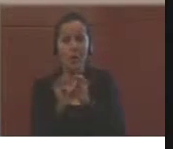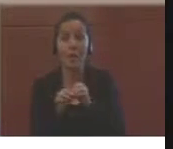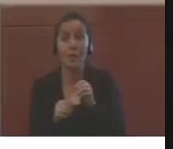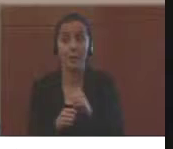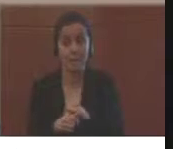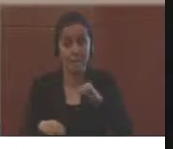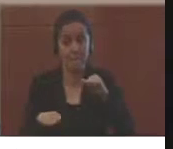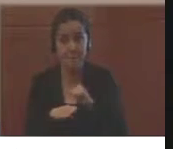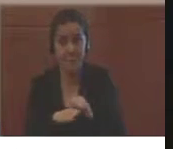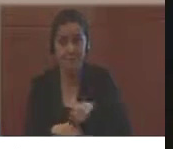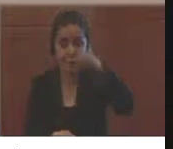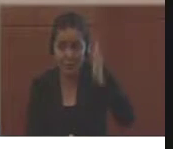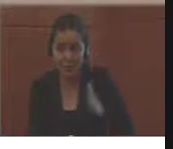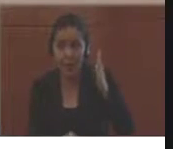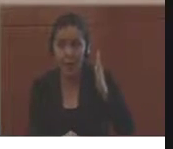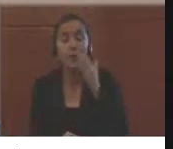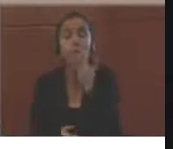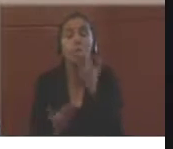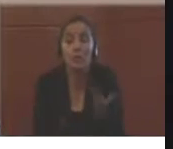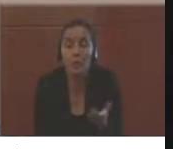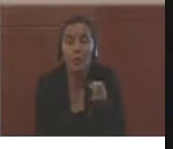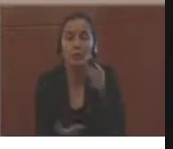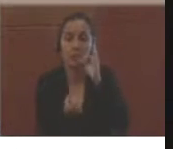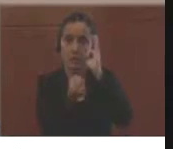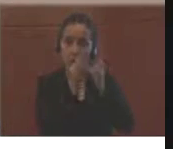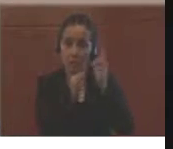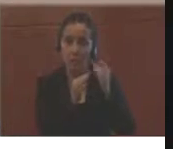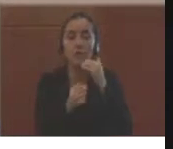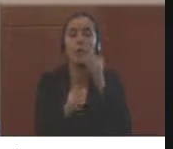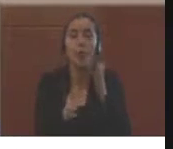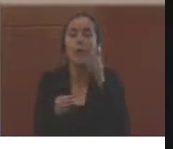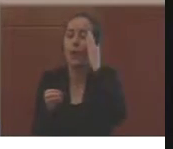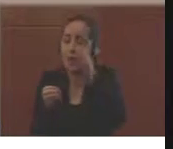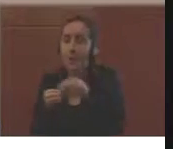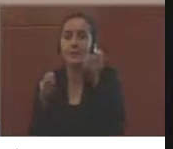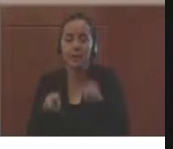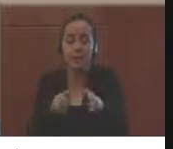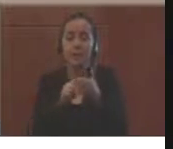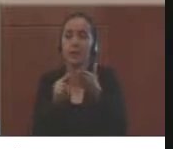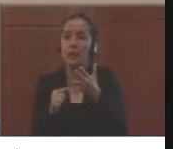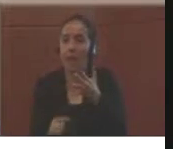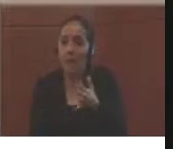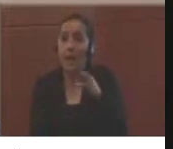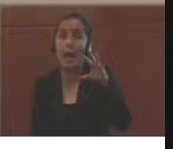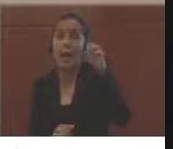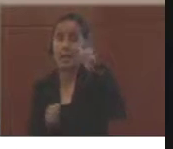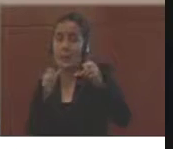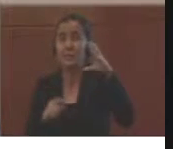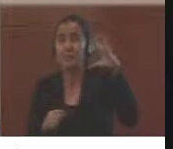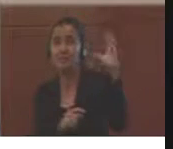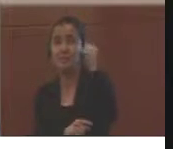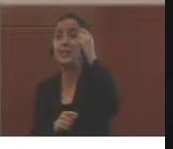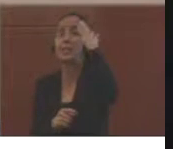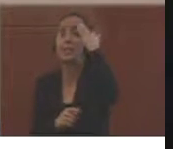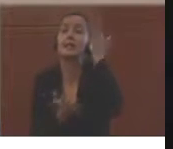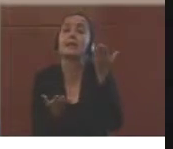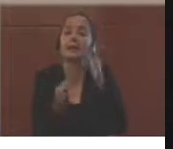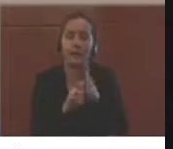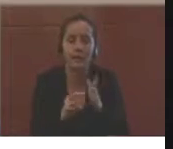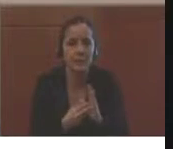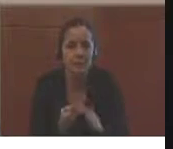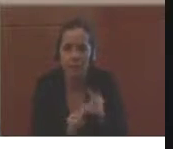application through, among other things, the development of indicators of resilience and new agreed-upon methodologies